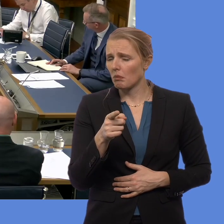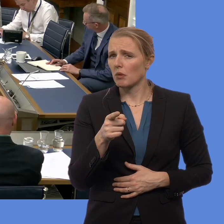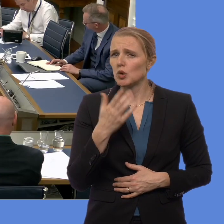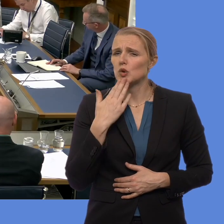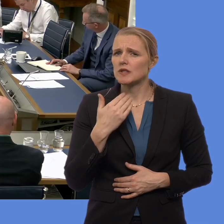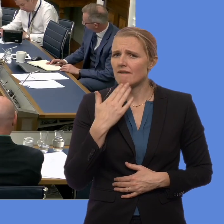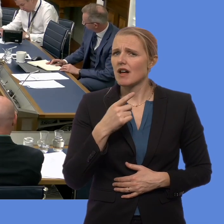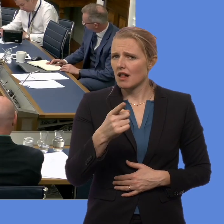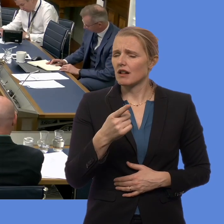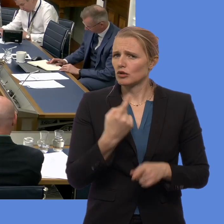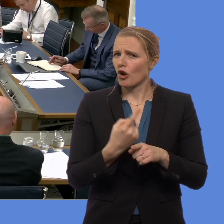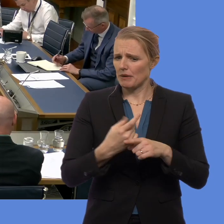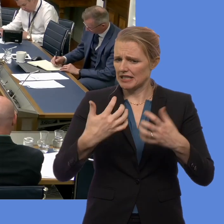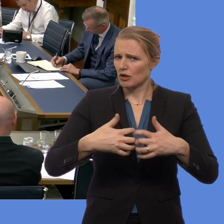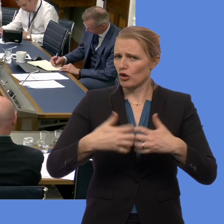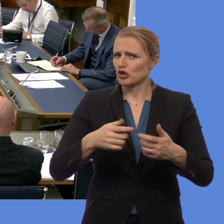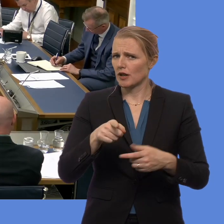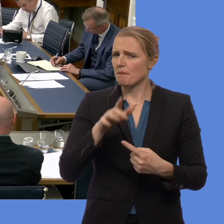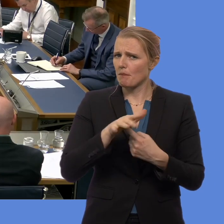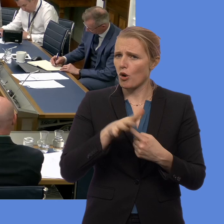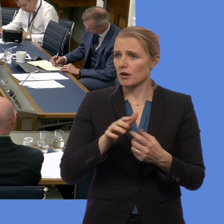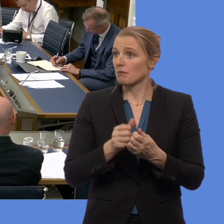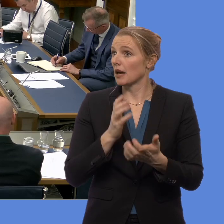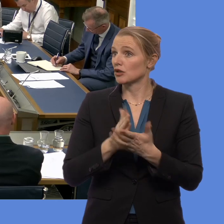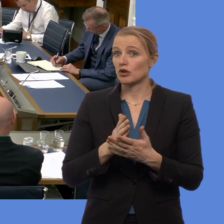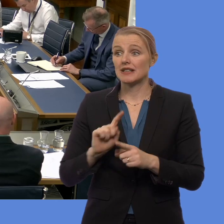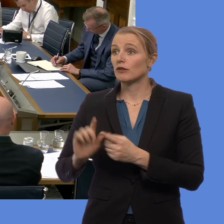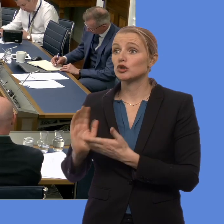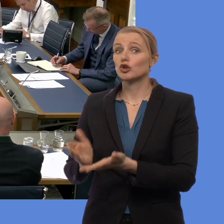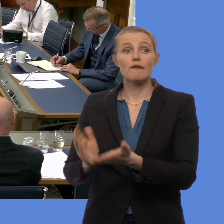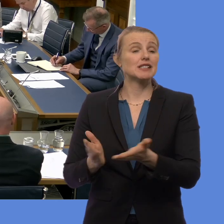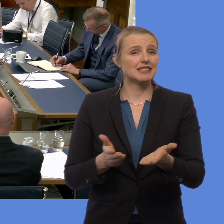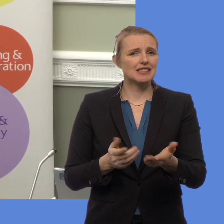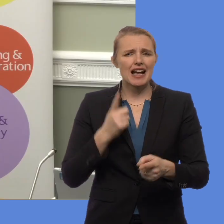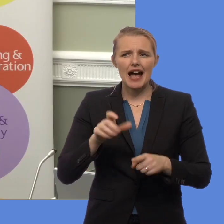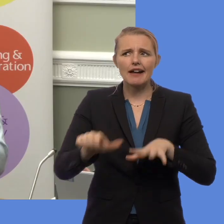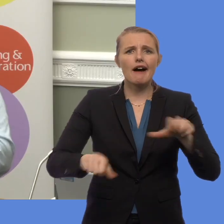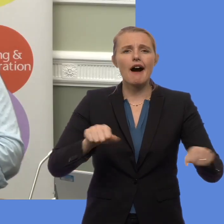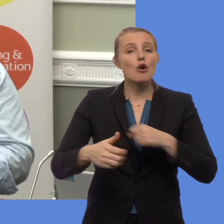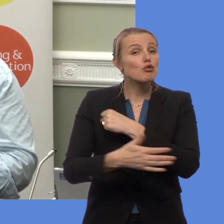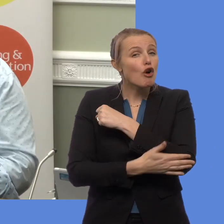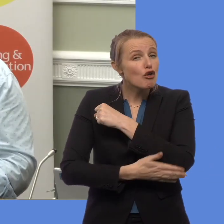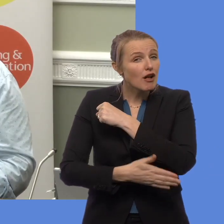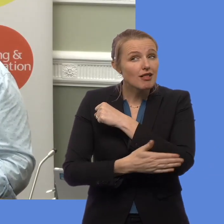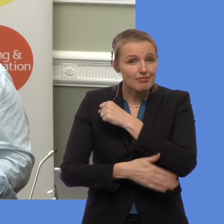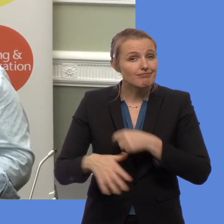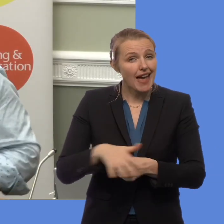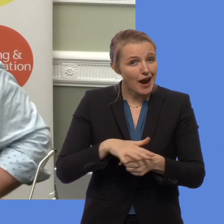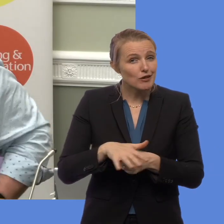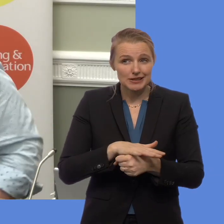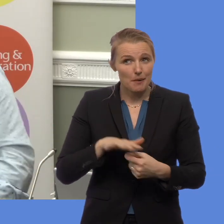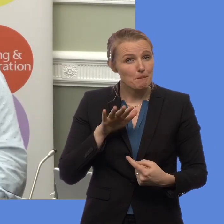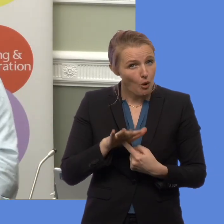going to be a crucial thing to ensure those services reach out into those more rural areas. We've actually touched earlier on